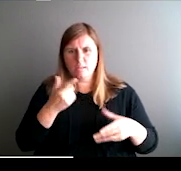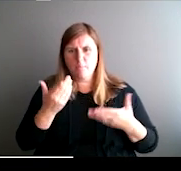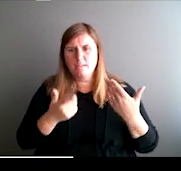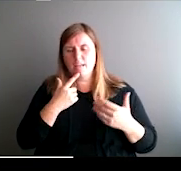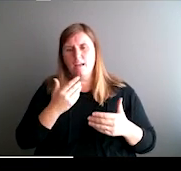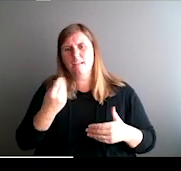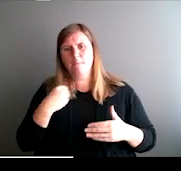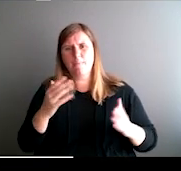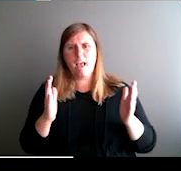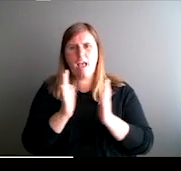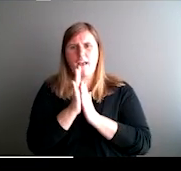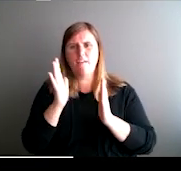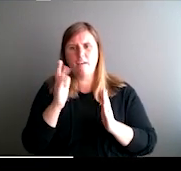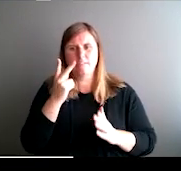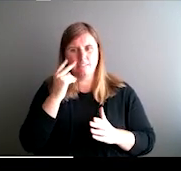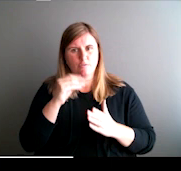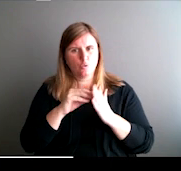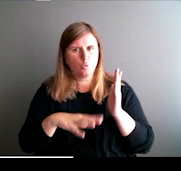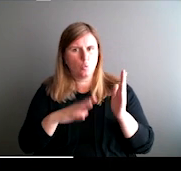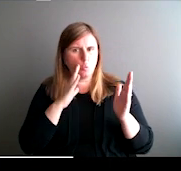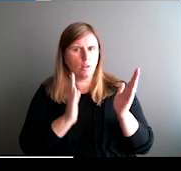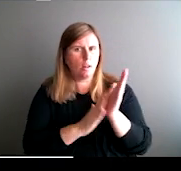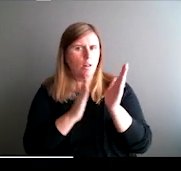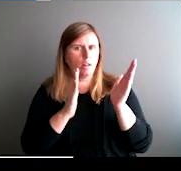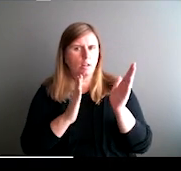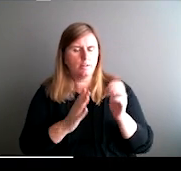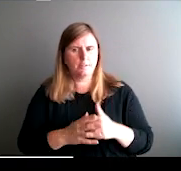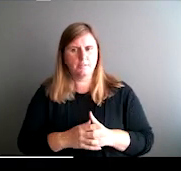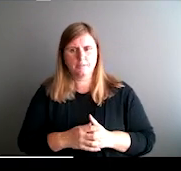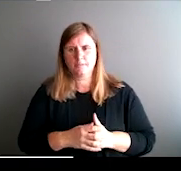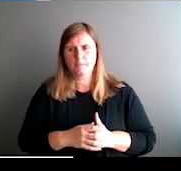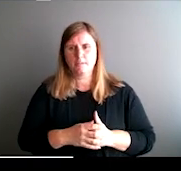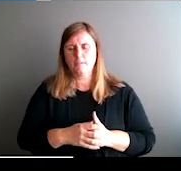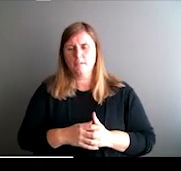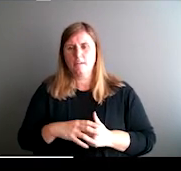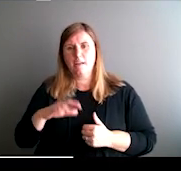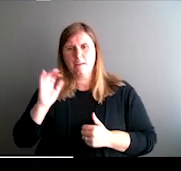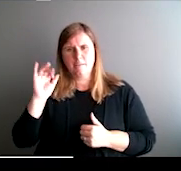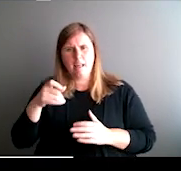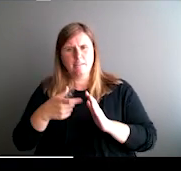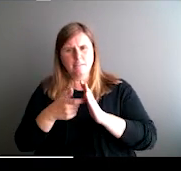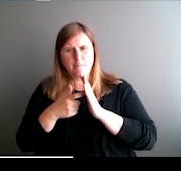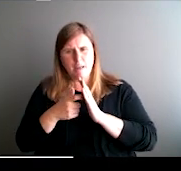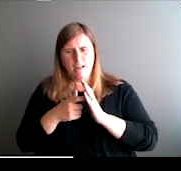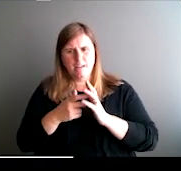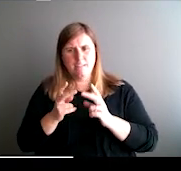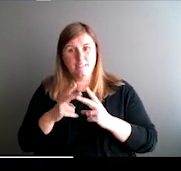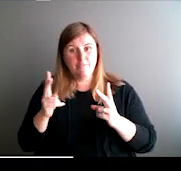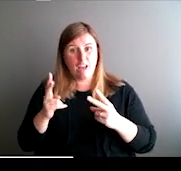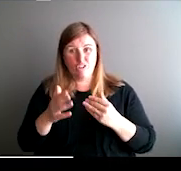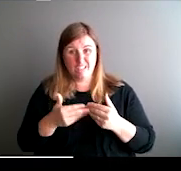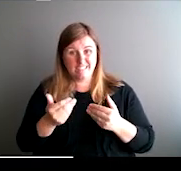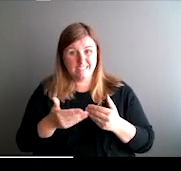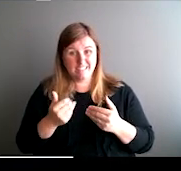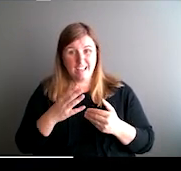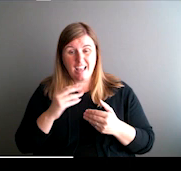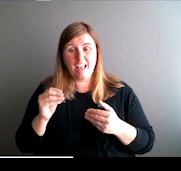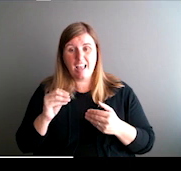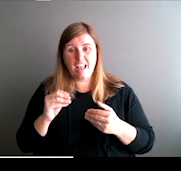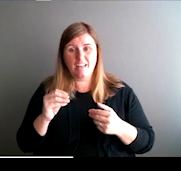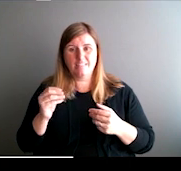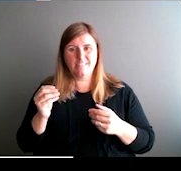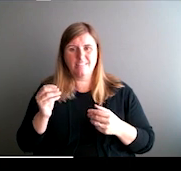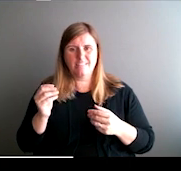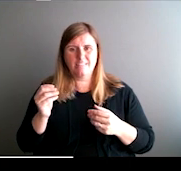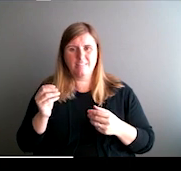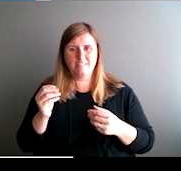give me high five, and see if the student will give me a 5. That's a demand. It's very easy, and it's couched into this